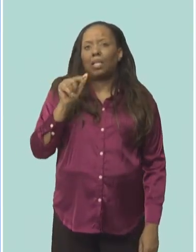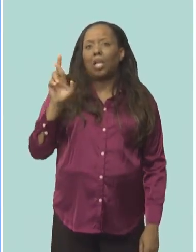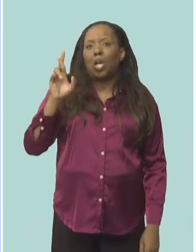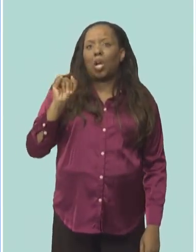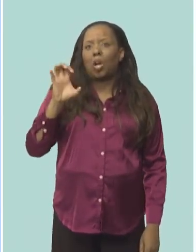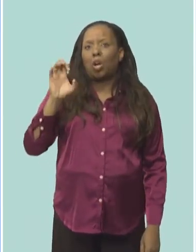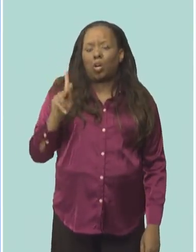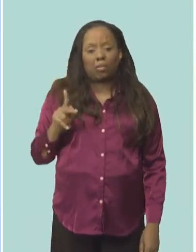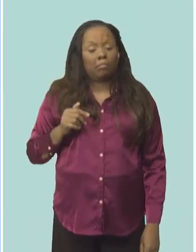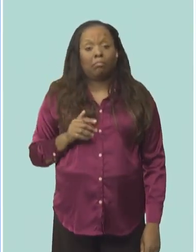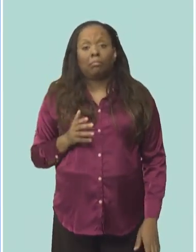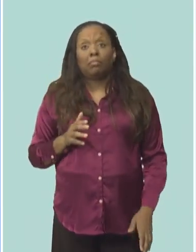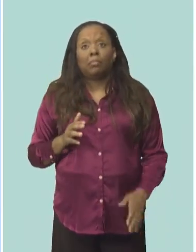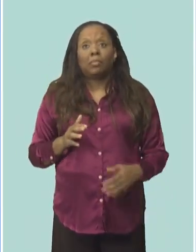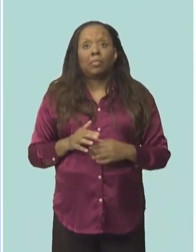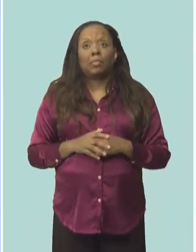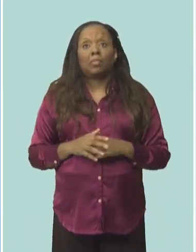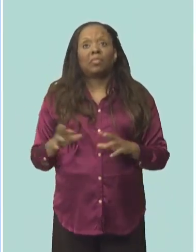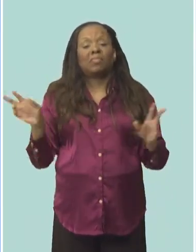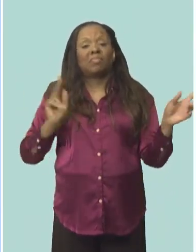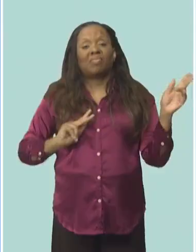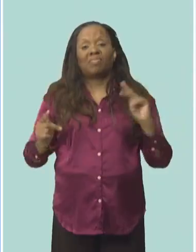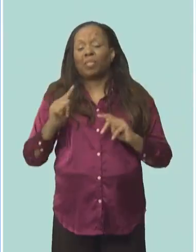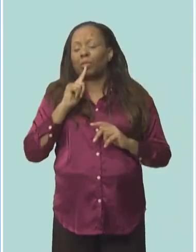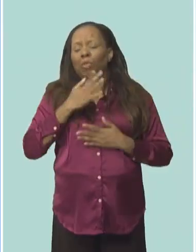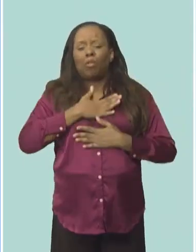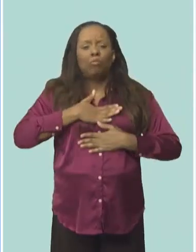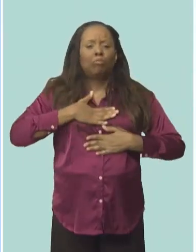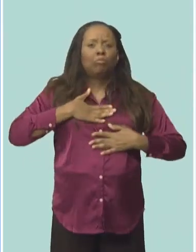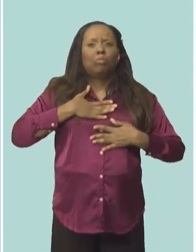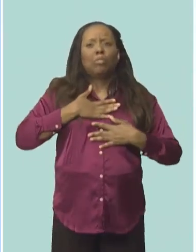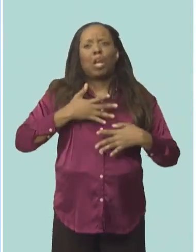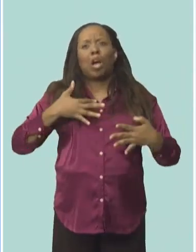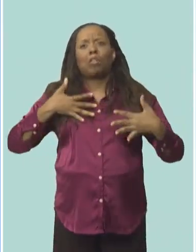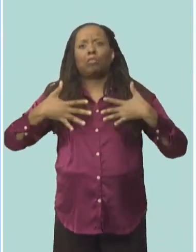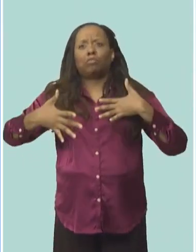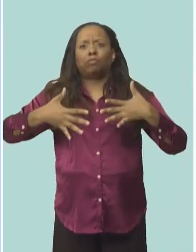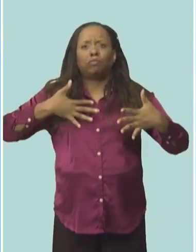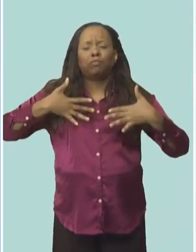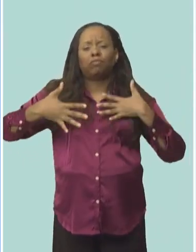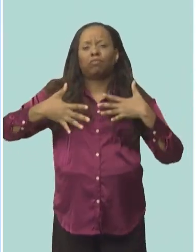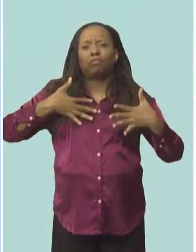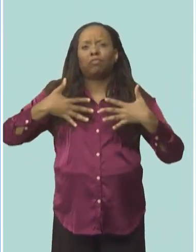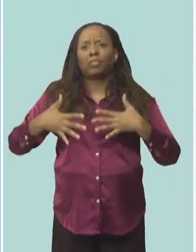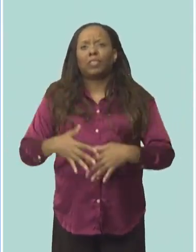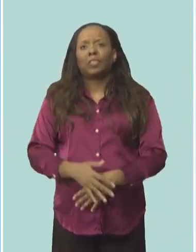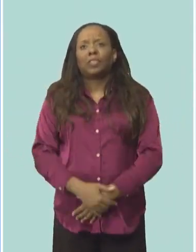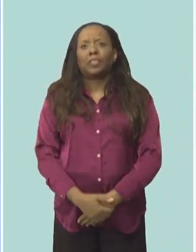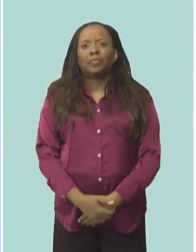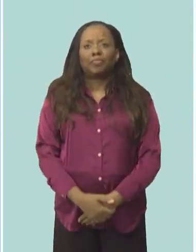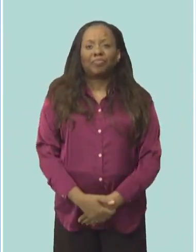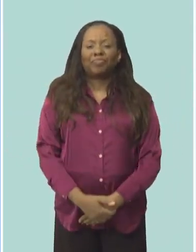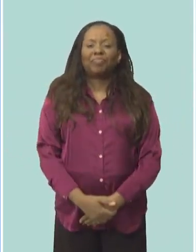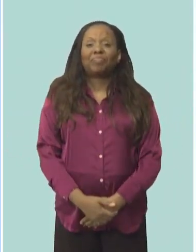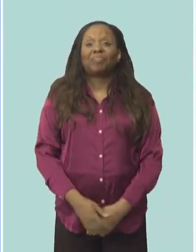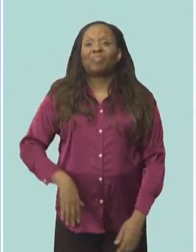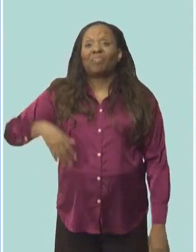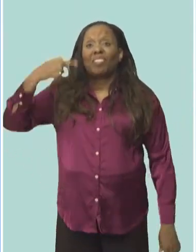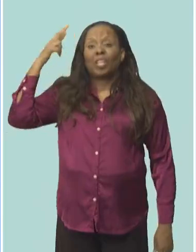hits. Members of the audience said they were enjoying the vibes. The reggae show is on, is